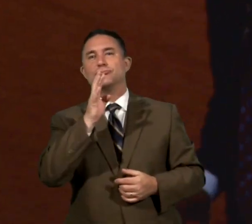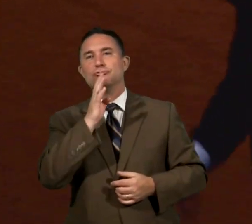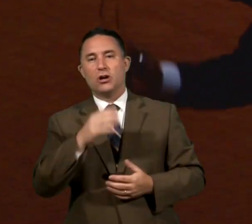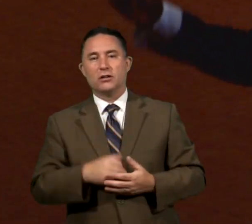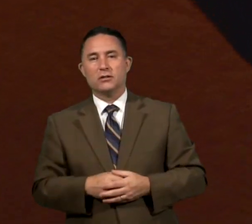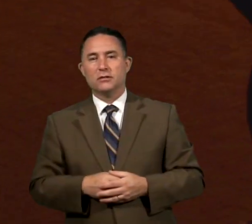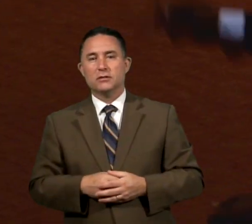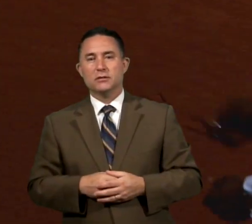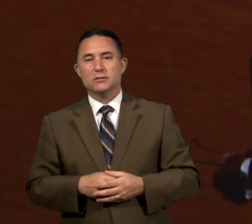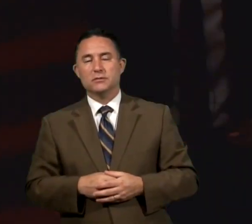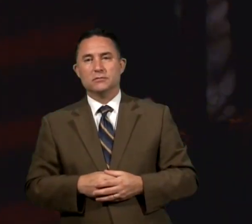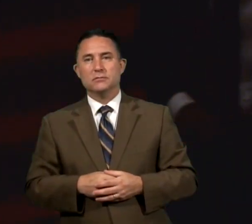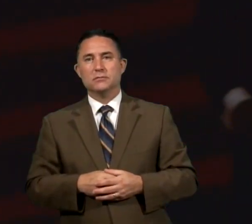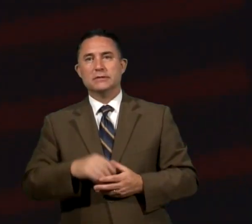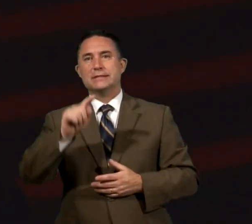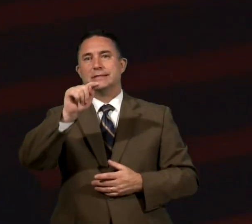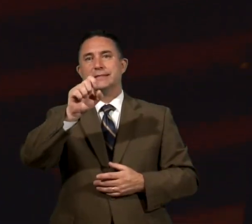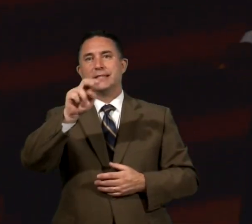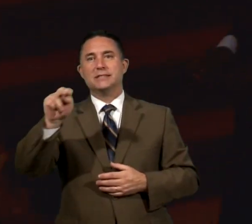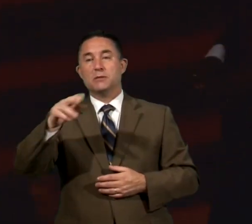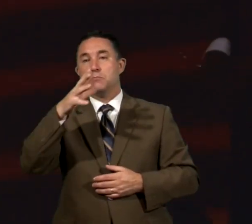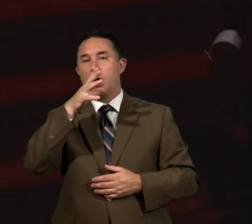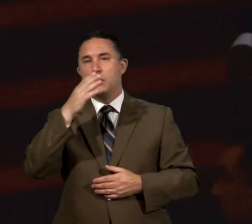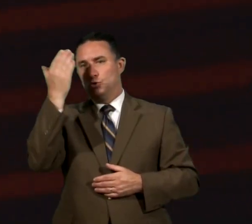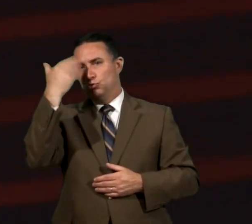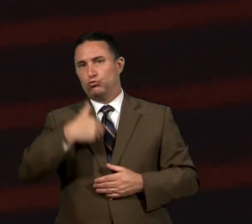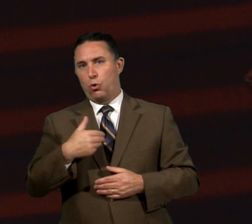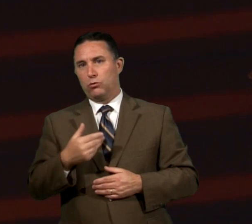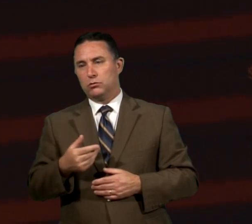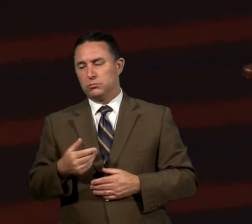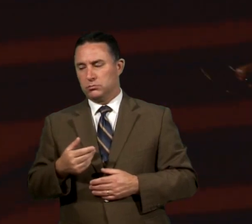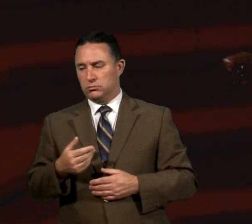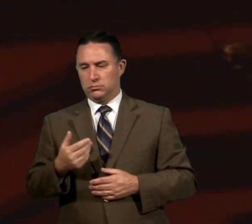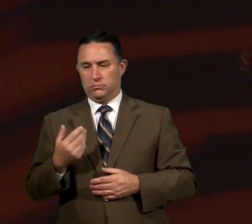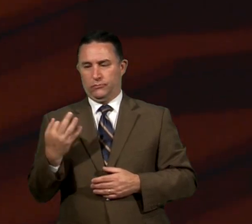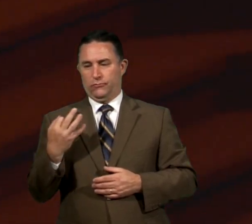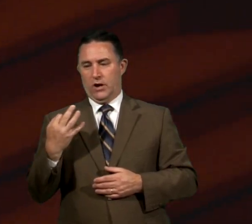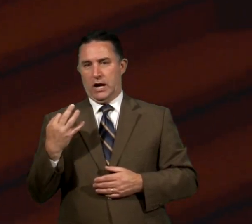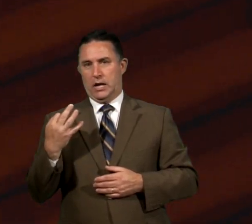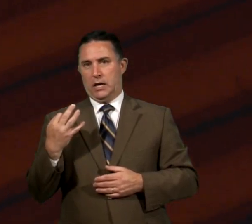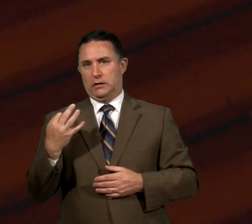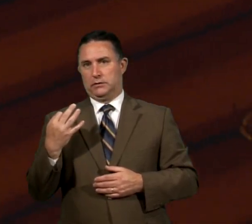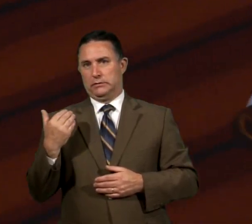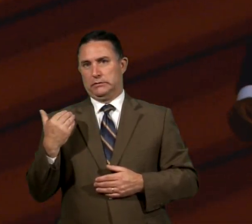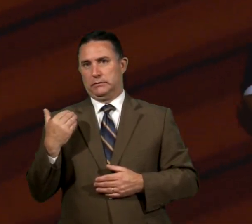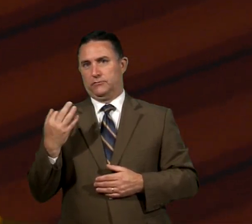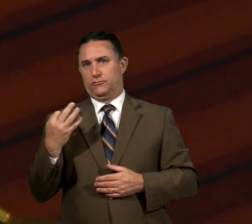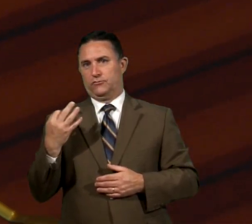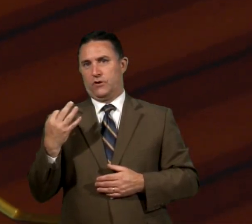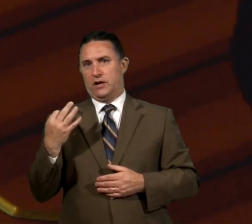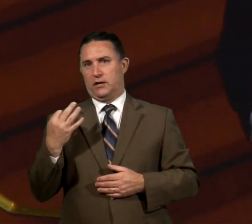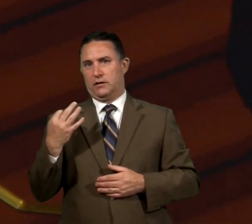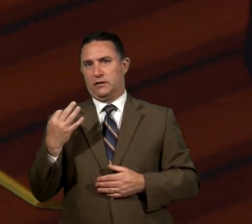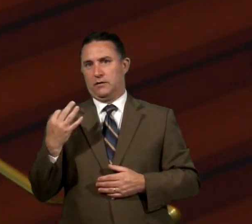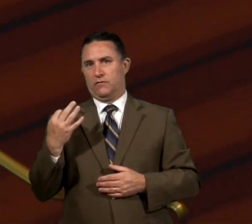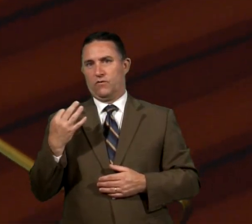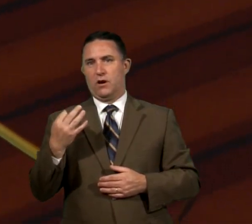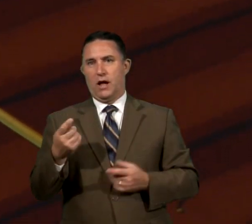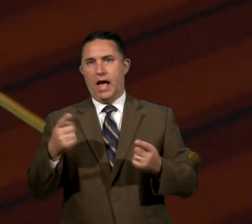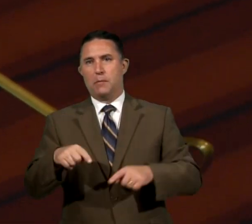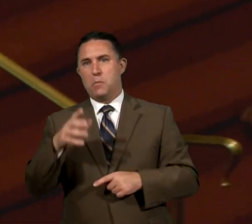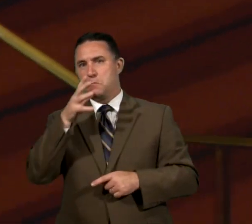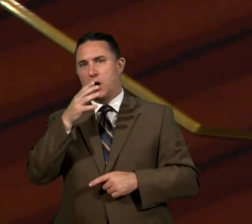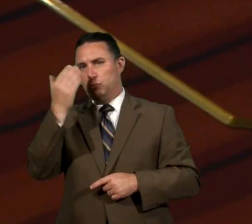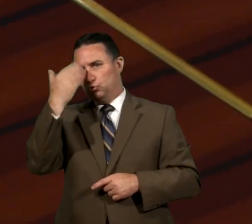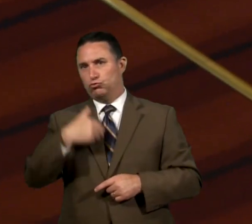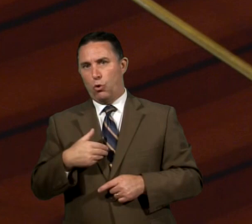He's down in Tennessee. His mom had a stroke on Friday. It's Friday, right, Dave? Fridays. Mom had a